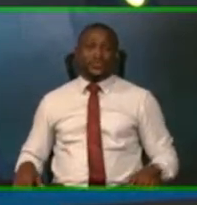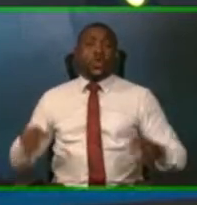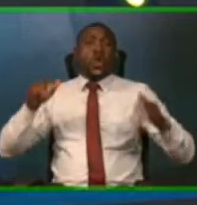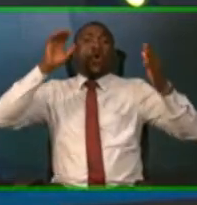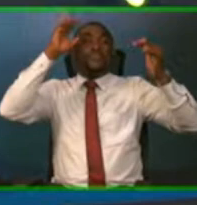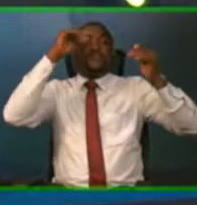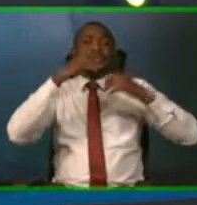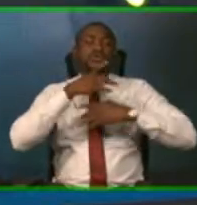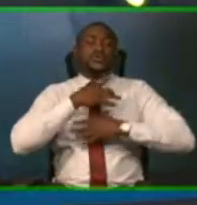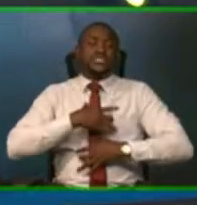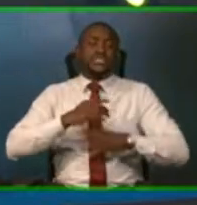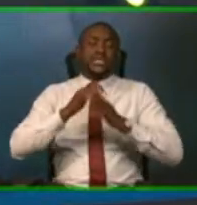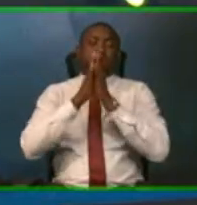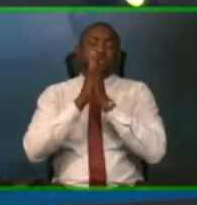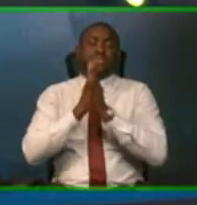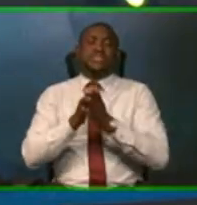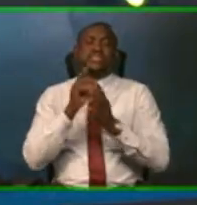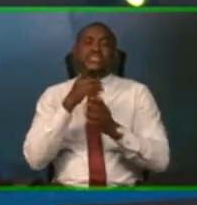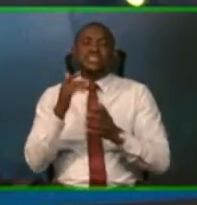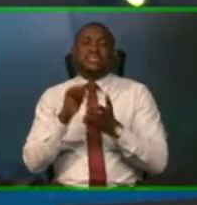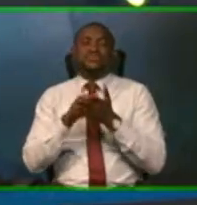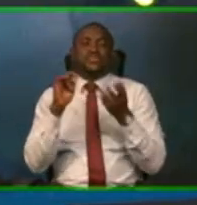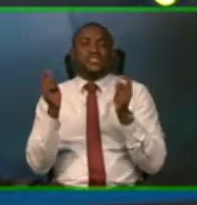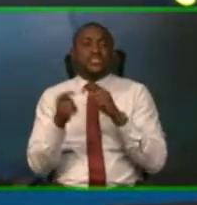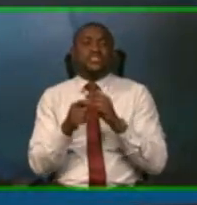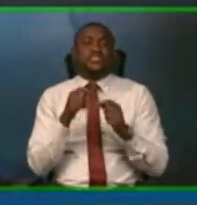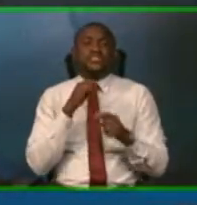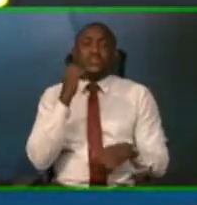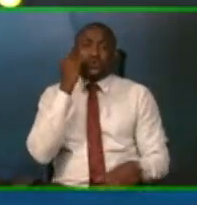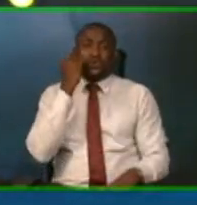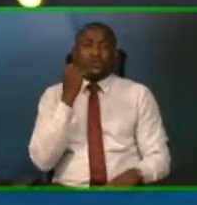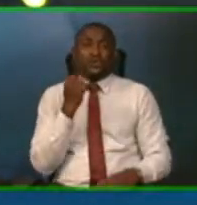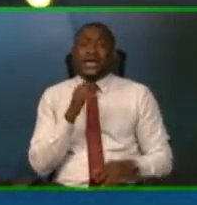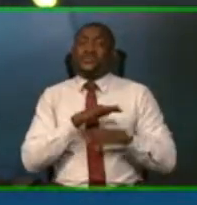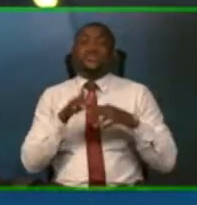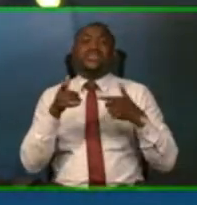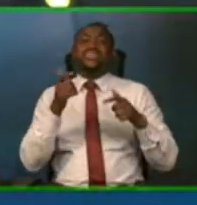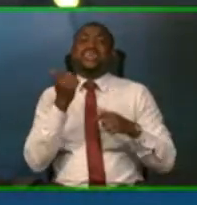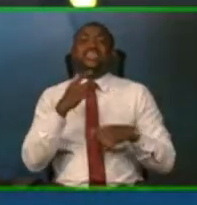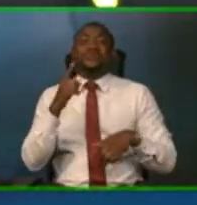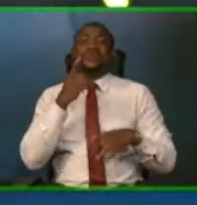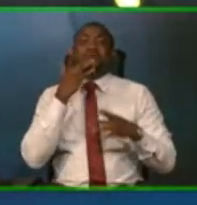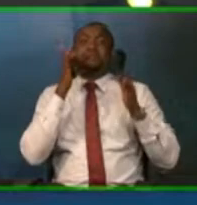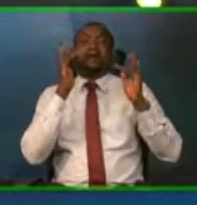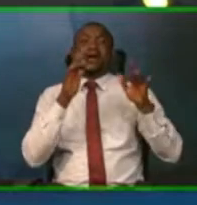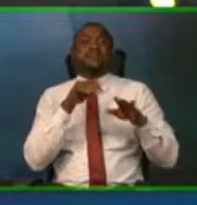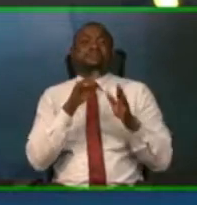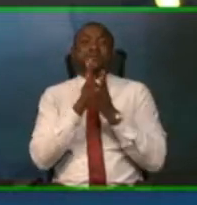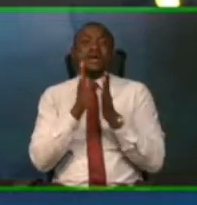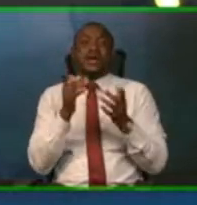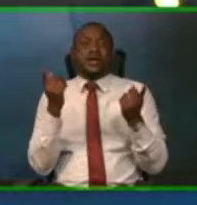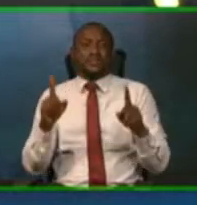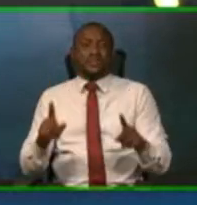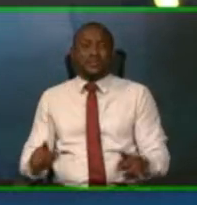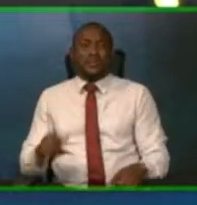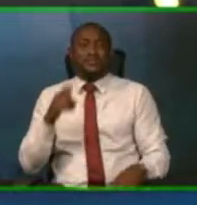and wishing and praying and saying things will change is a joke. And don't let anybody laugh at prayer going on, because it matters. Like